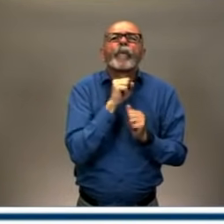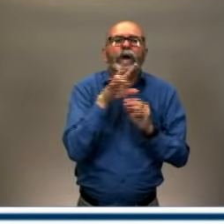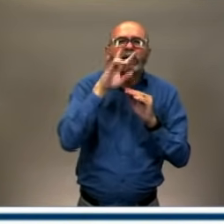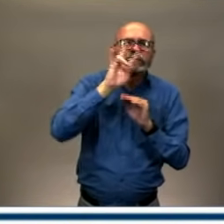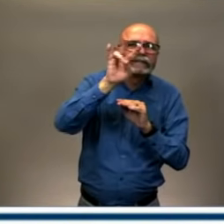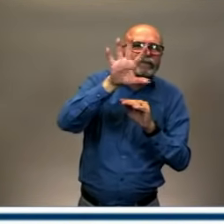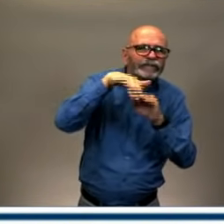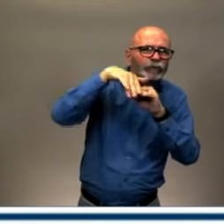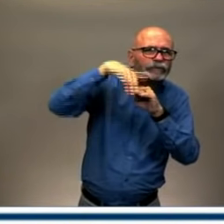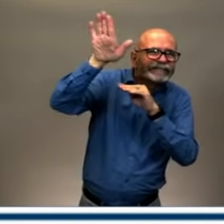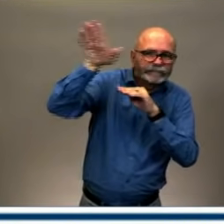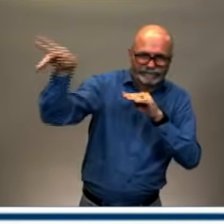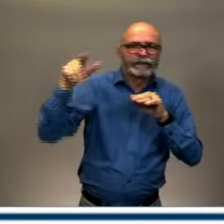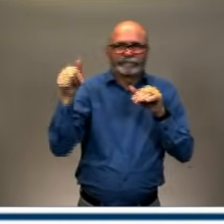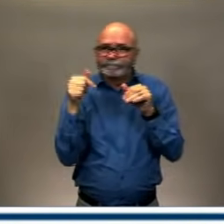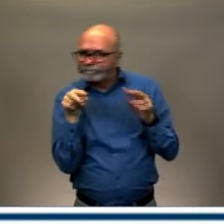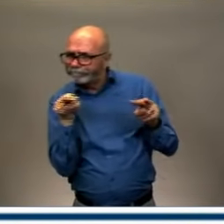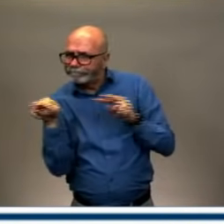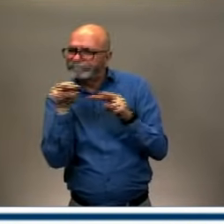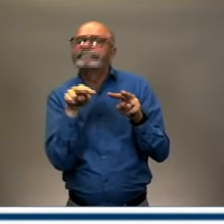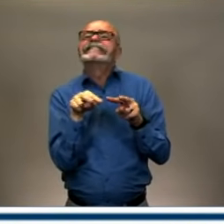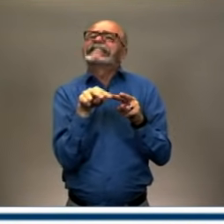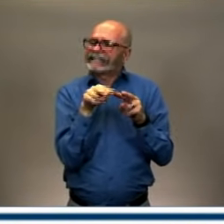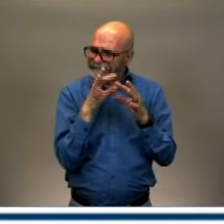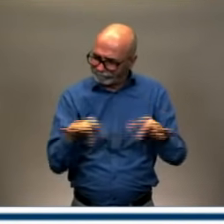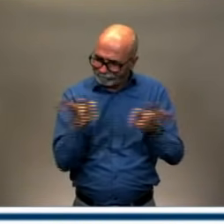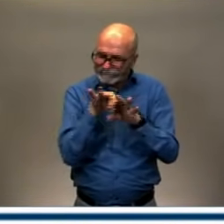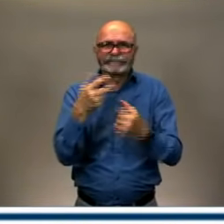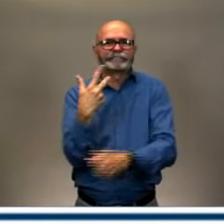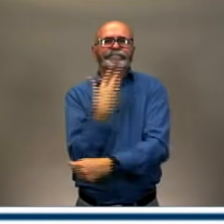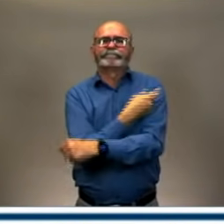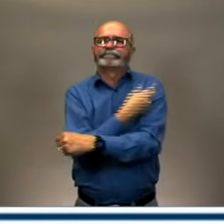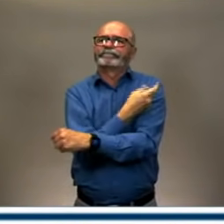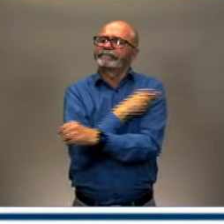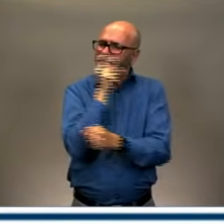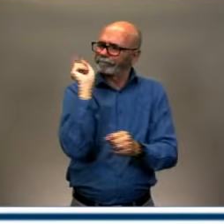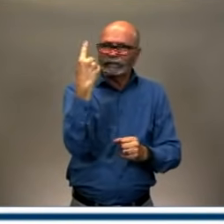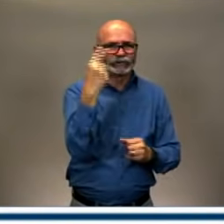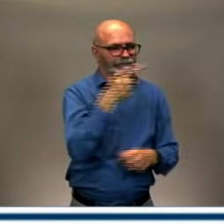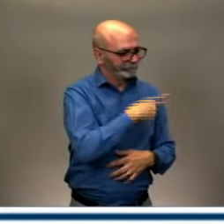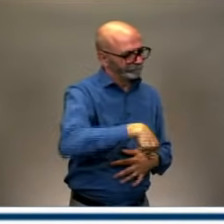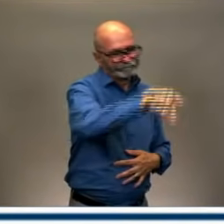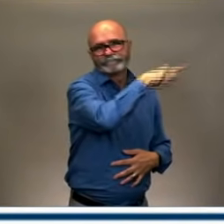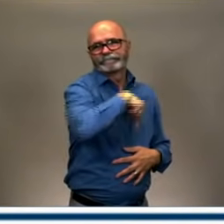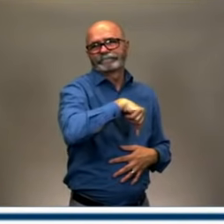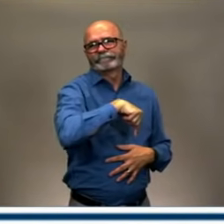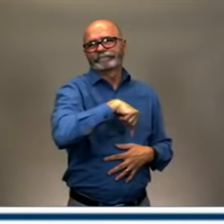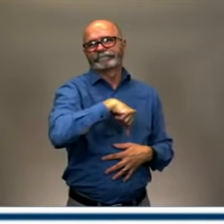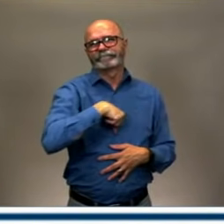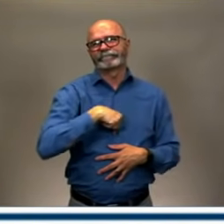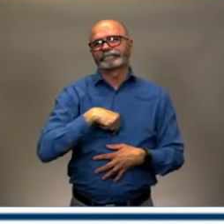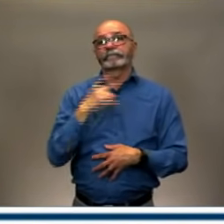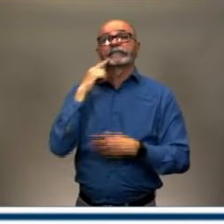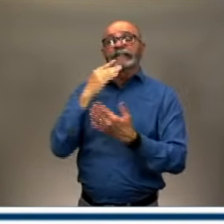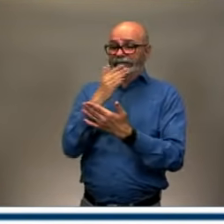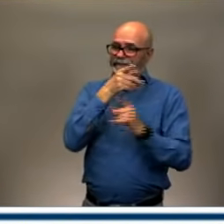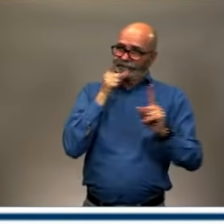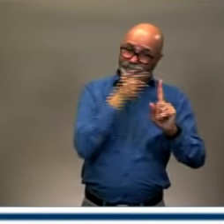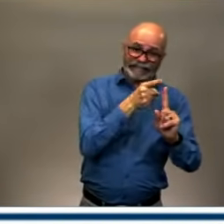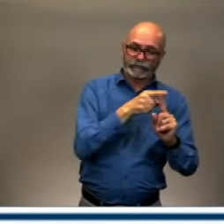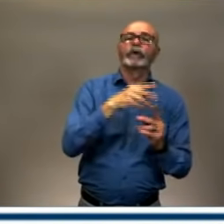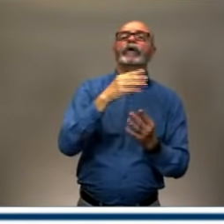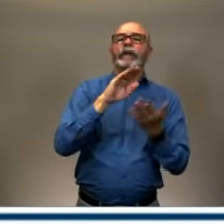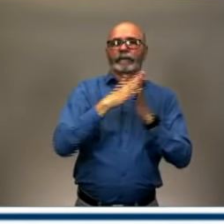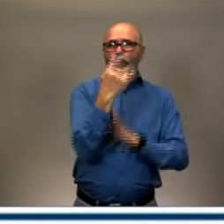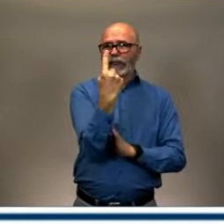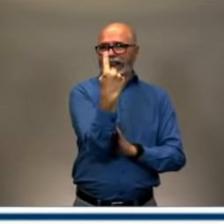to immunize a significant proportion of all these people in phase 1, and we'll be able to then continue